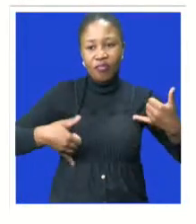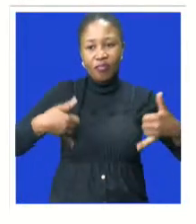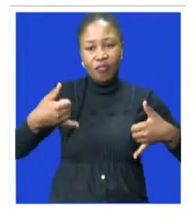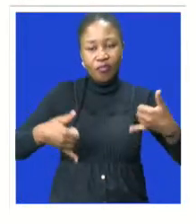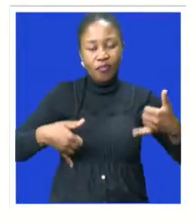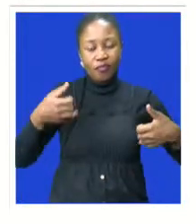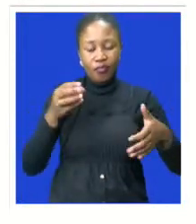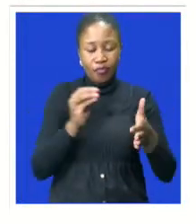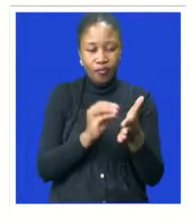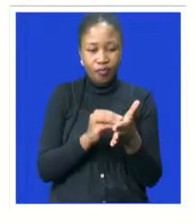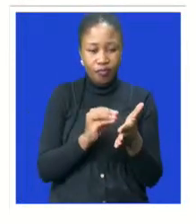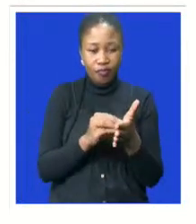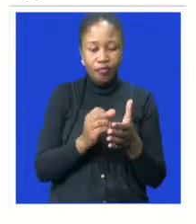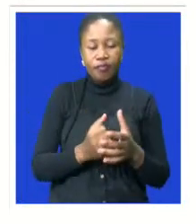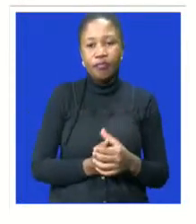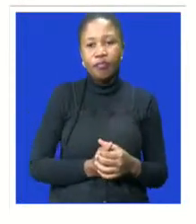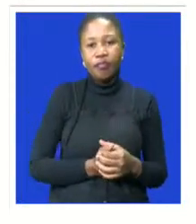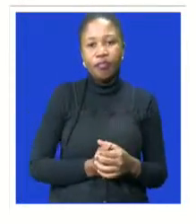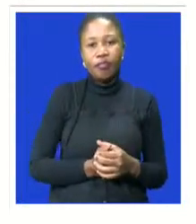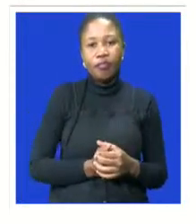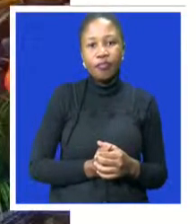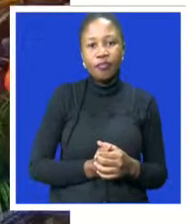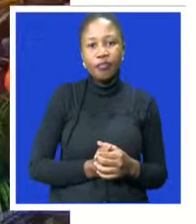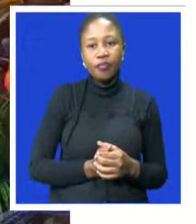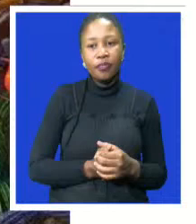Now, dear Lena,